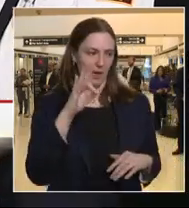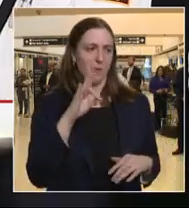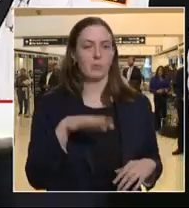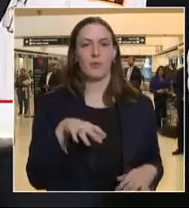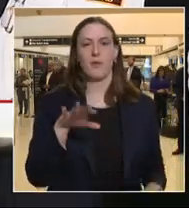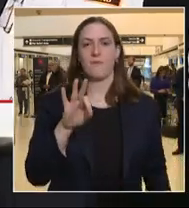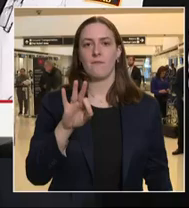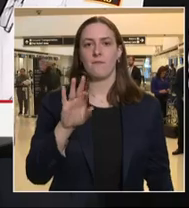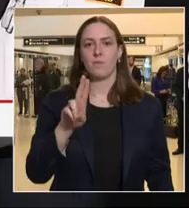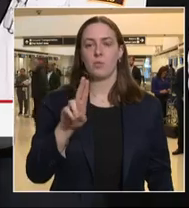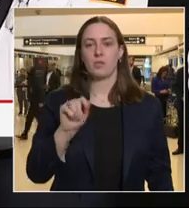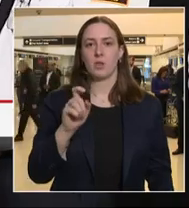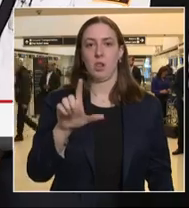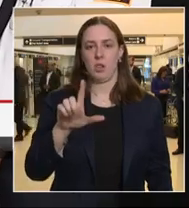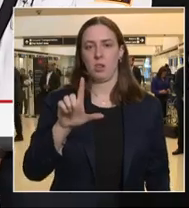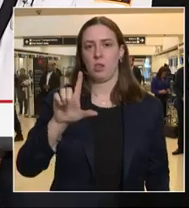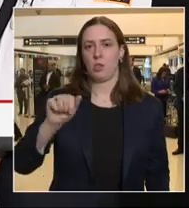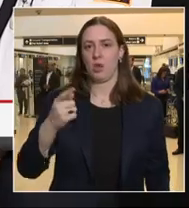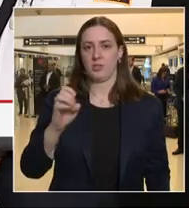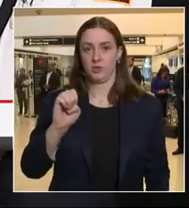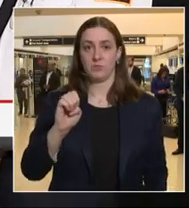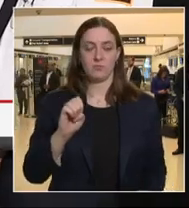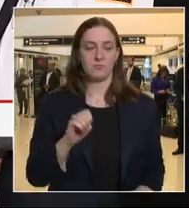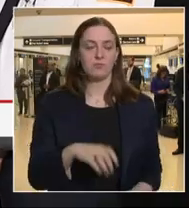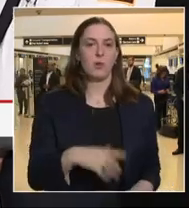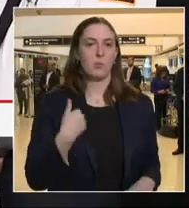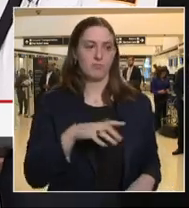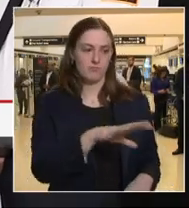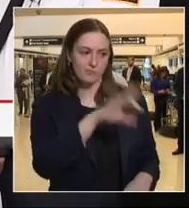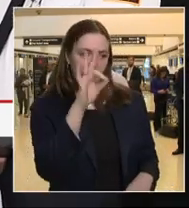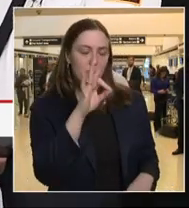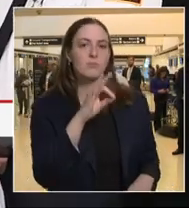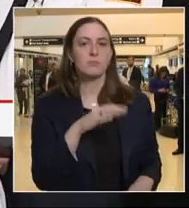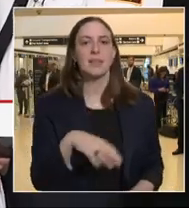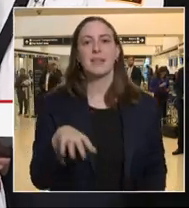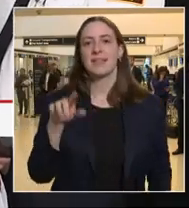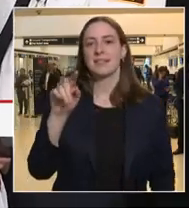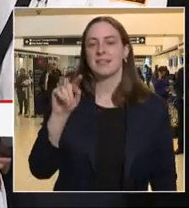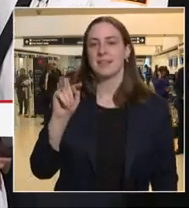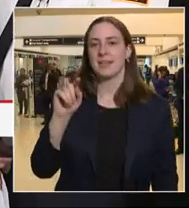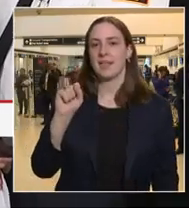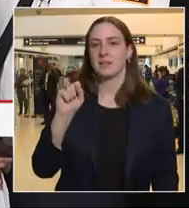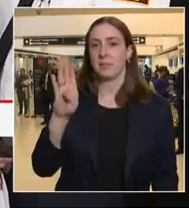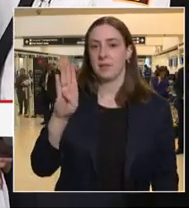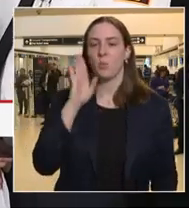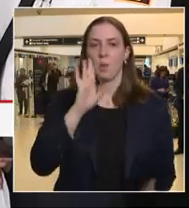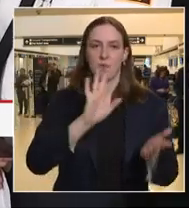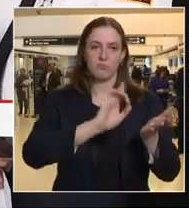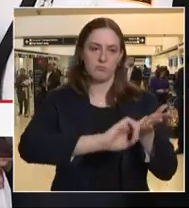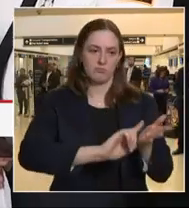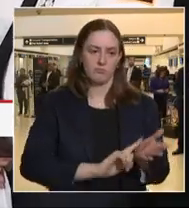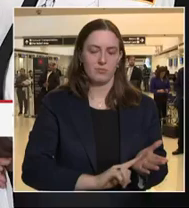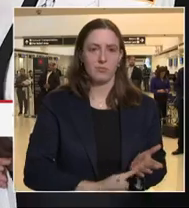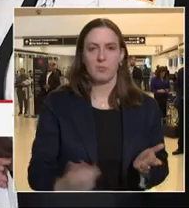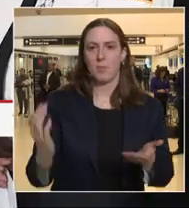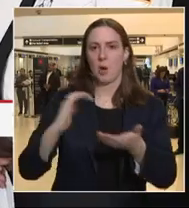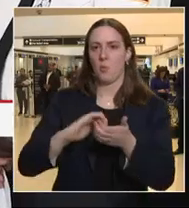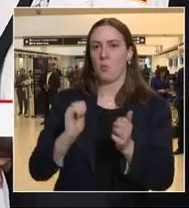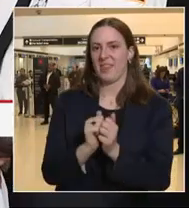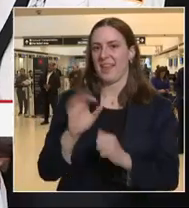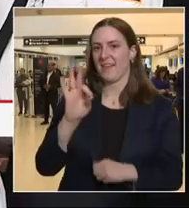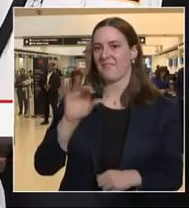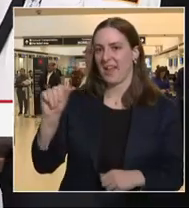fuselage of the aircraft. NTSB is going to start to analyze that aircraft, partner with the FAA with